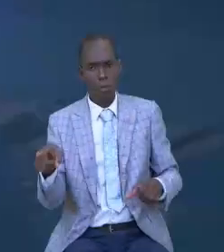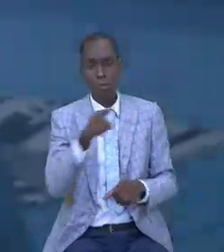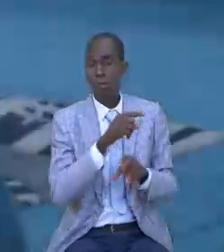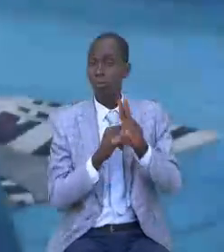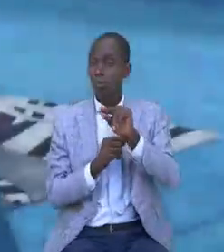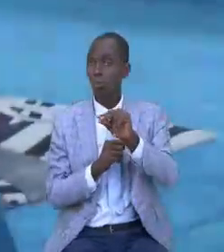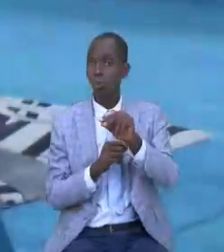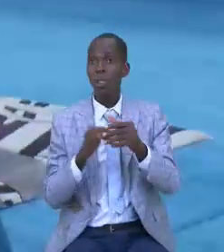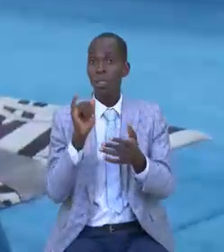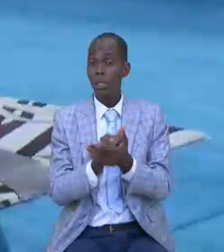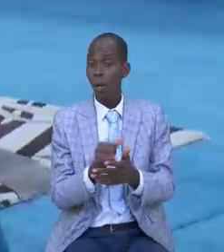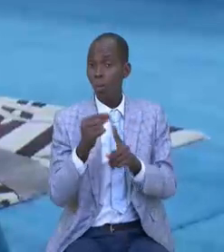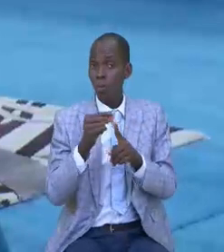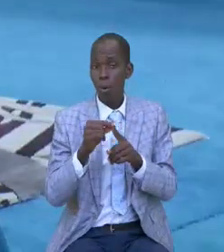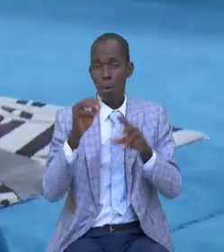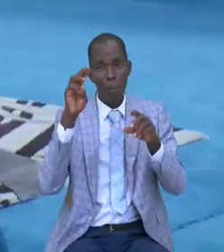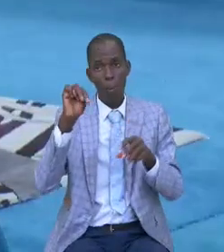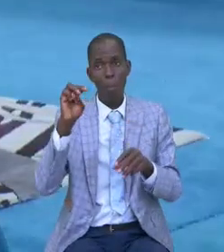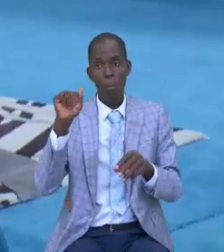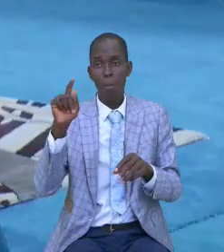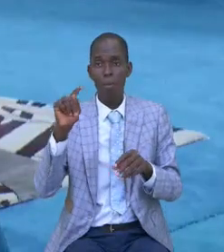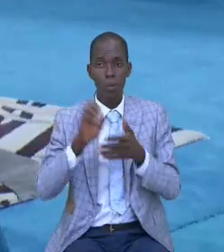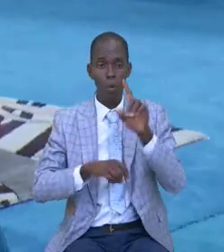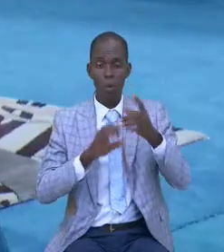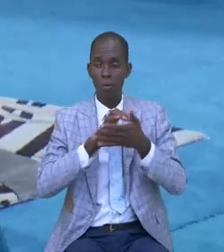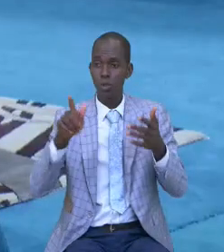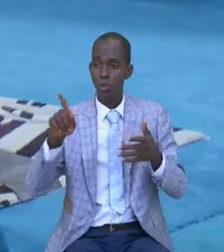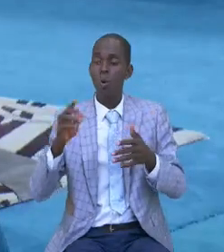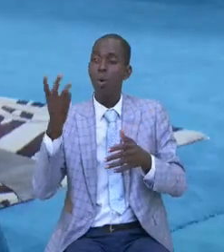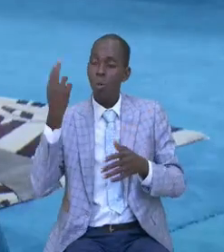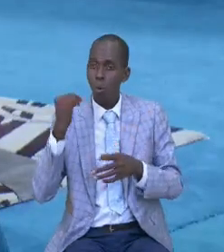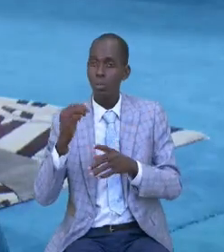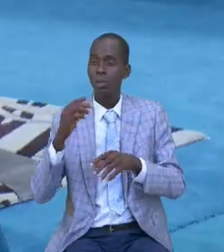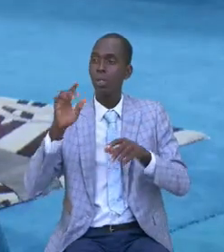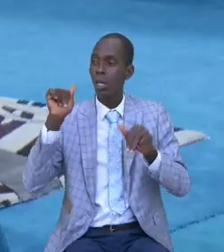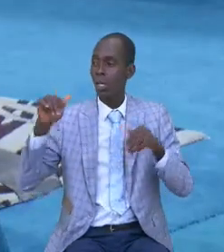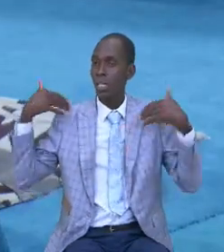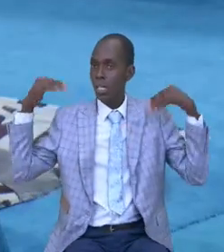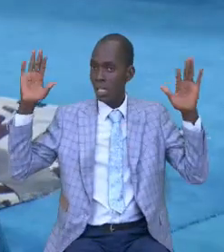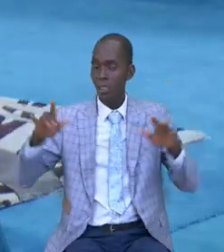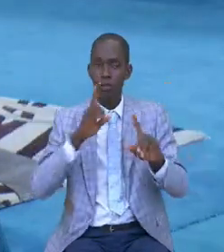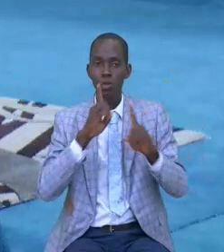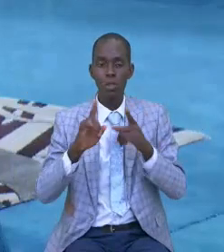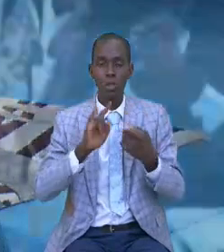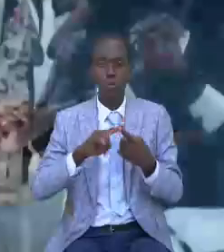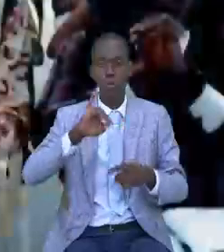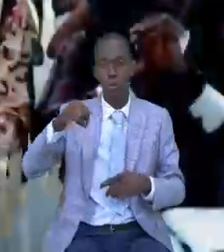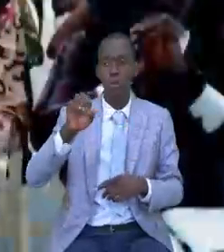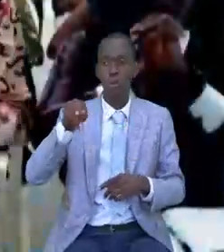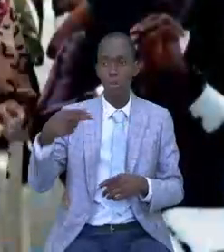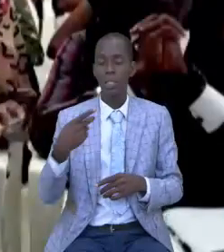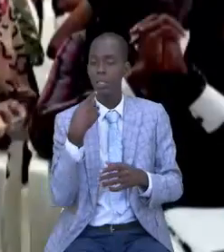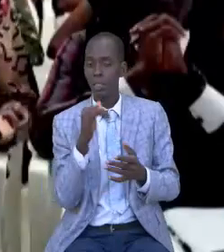an angel that came from heaven and was talking to Joseph, and it says, she, Mary, shall bring forth a son,